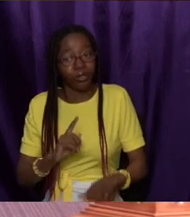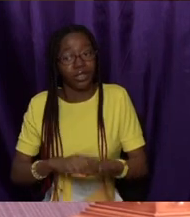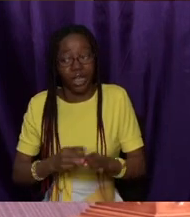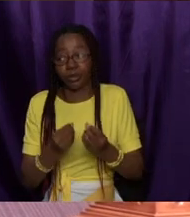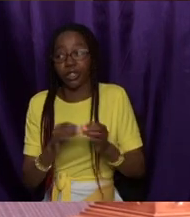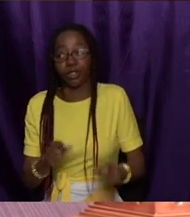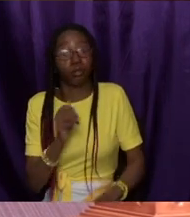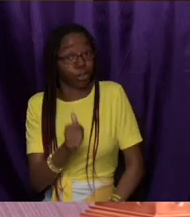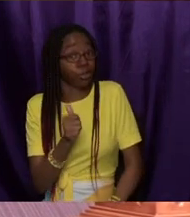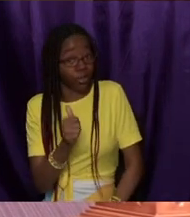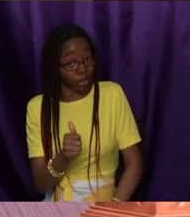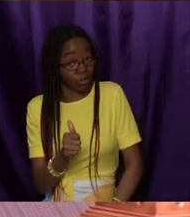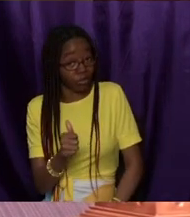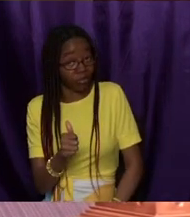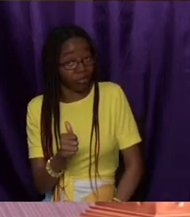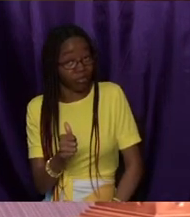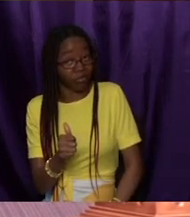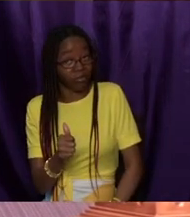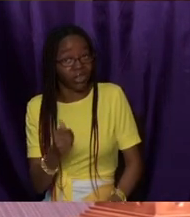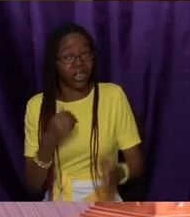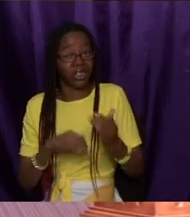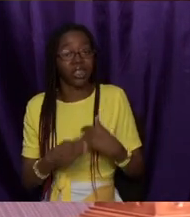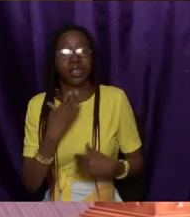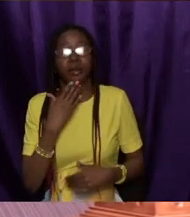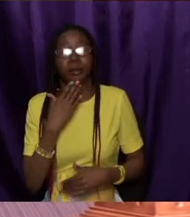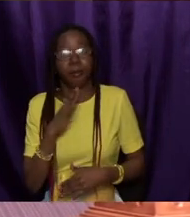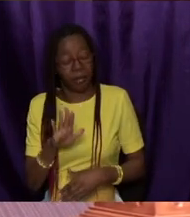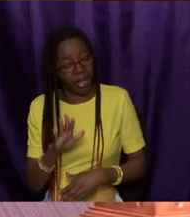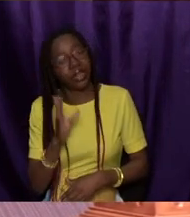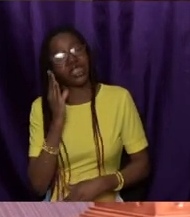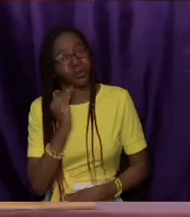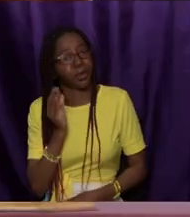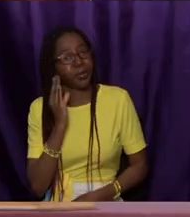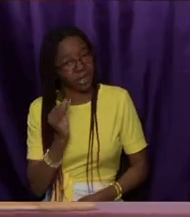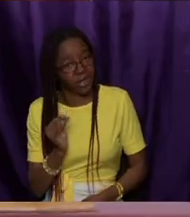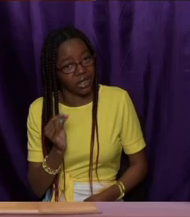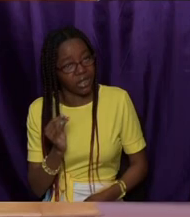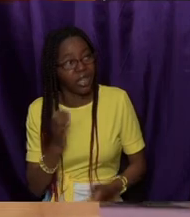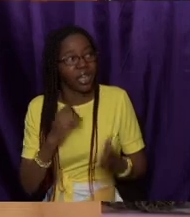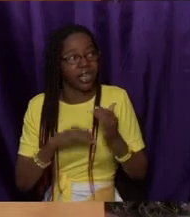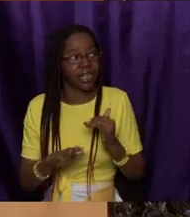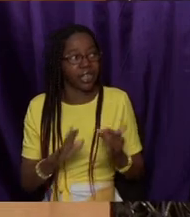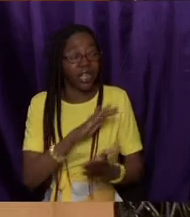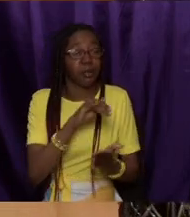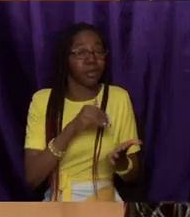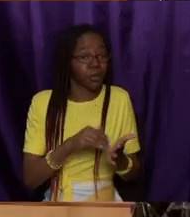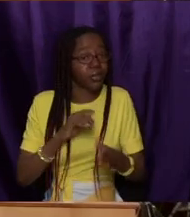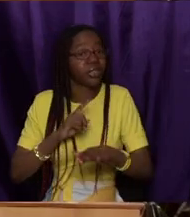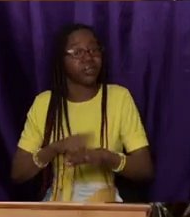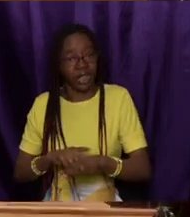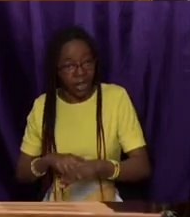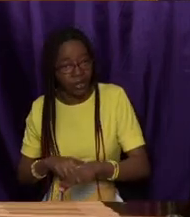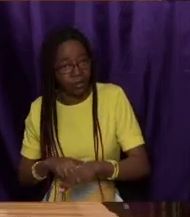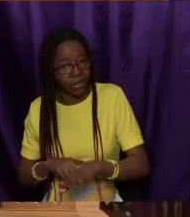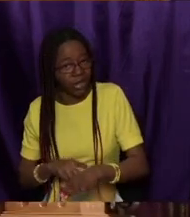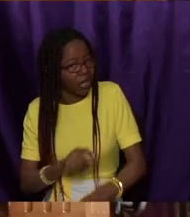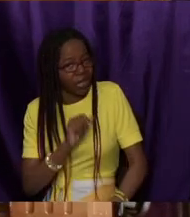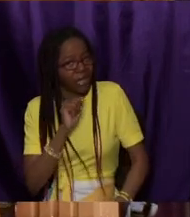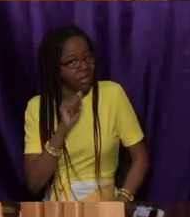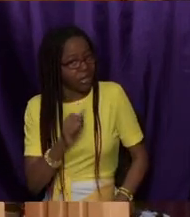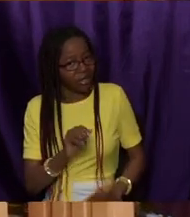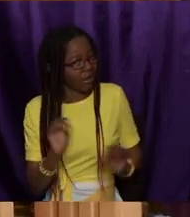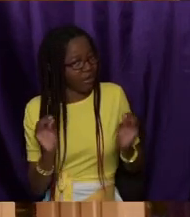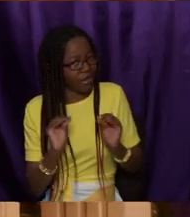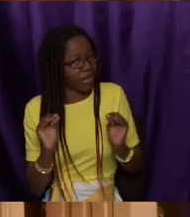lose your Moses is in bad times and in the in-between times. It ain't